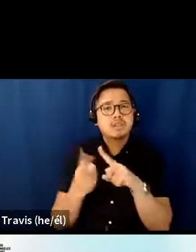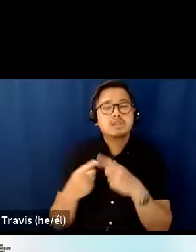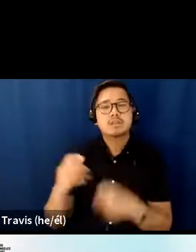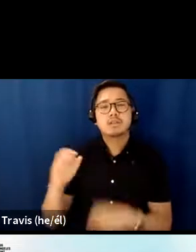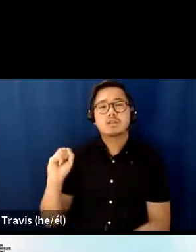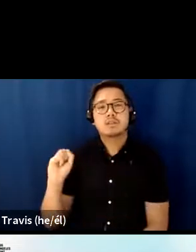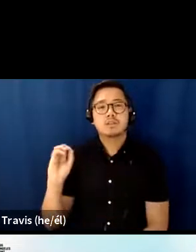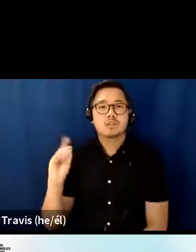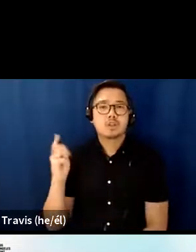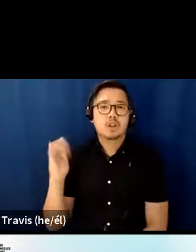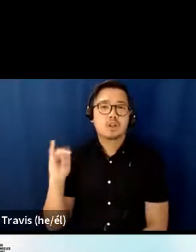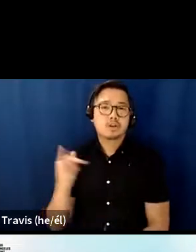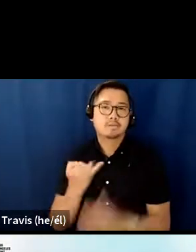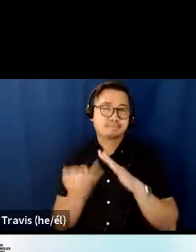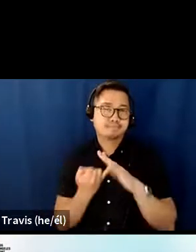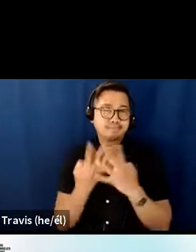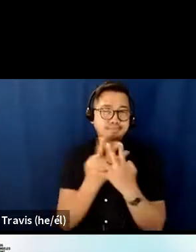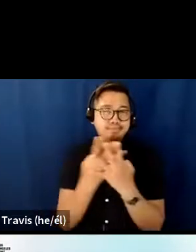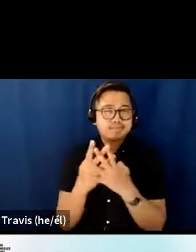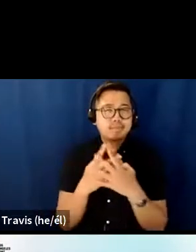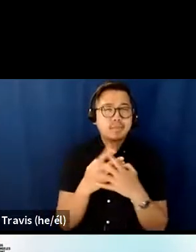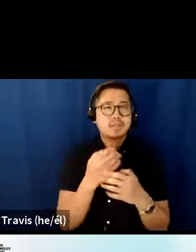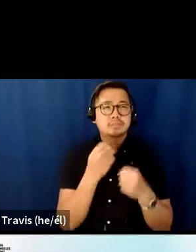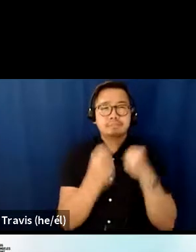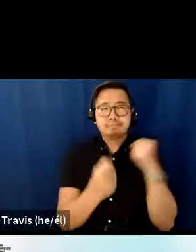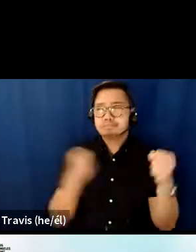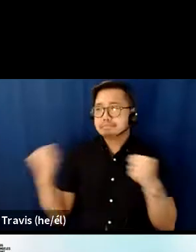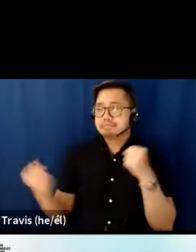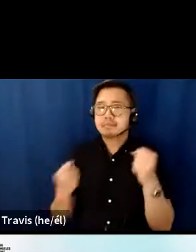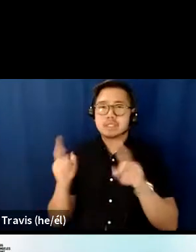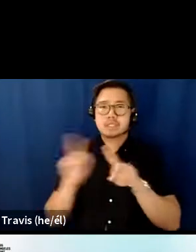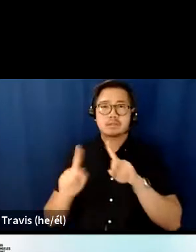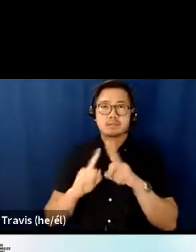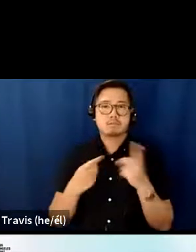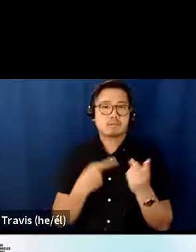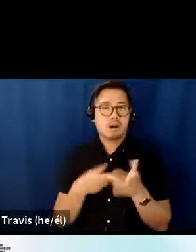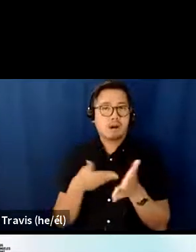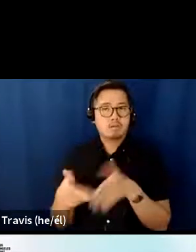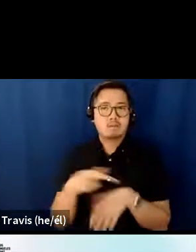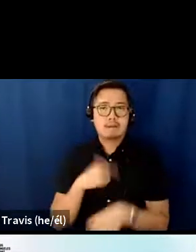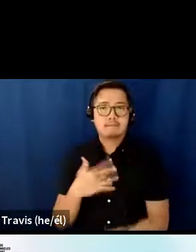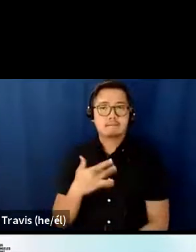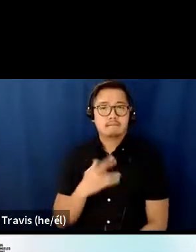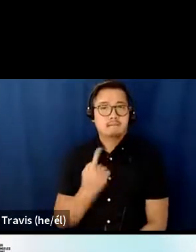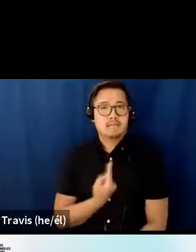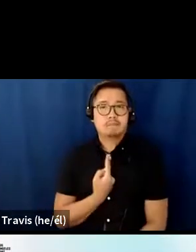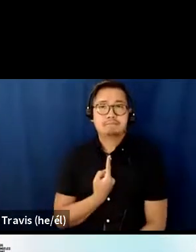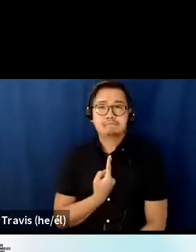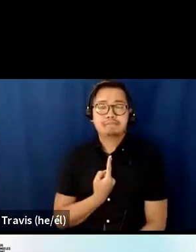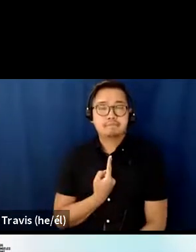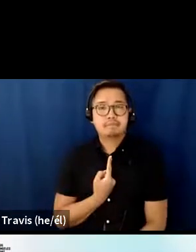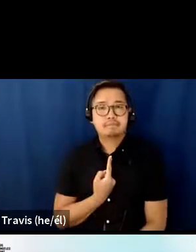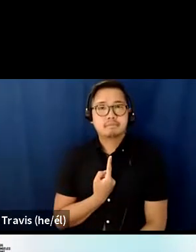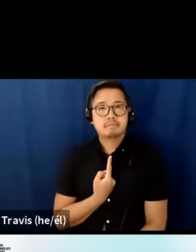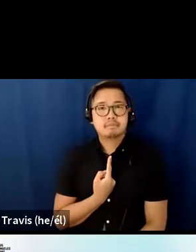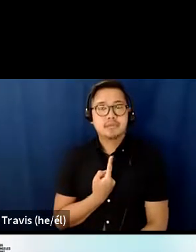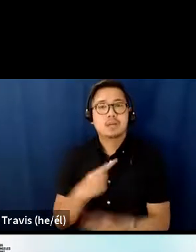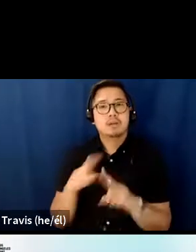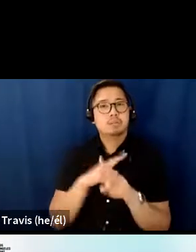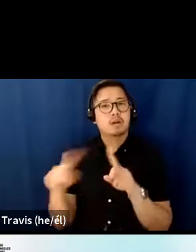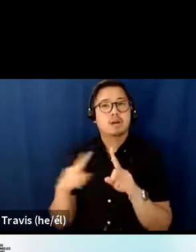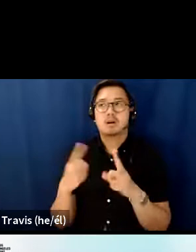no one else around me or with me. And the thing that I would give to myself or lend to the